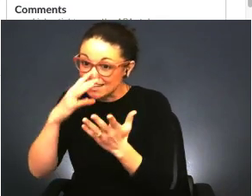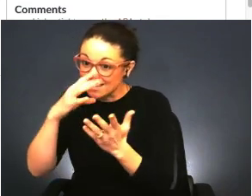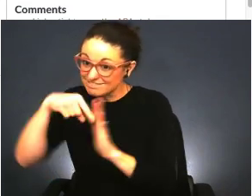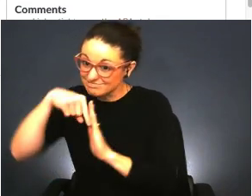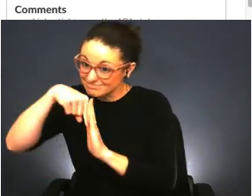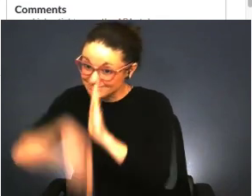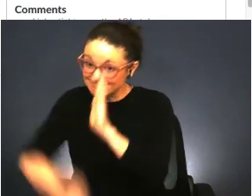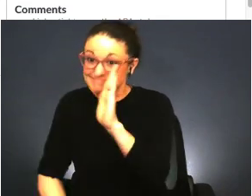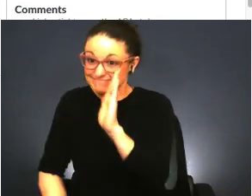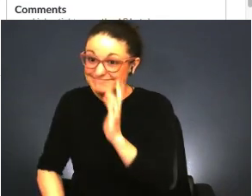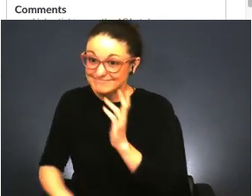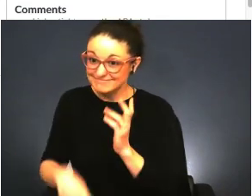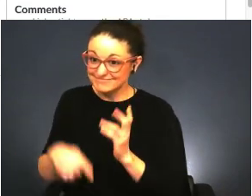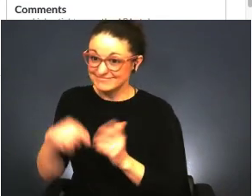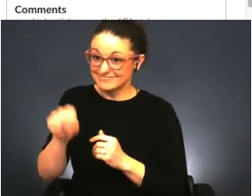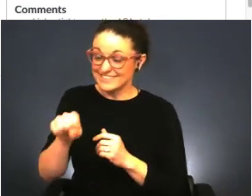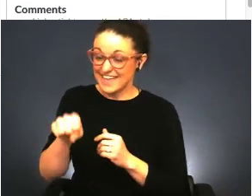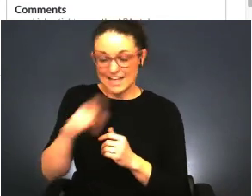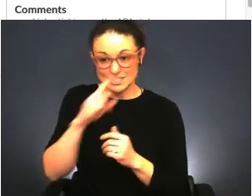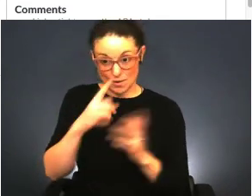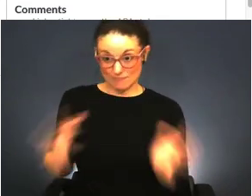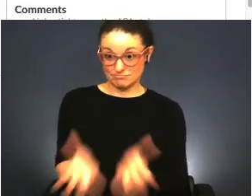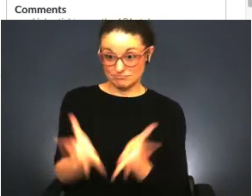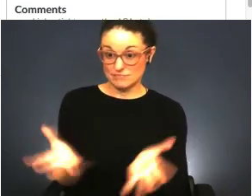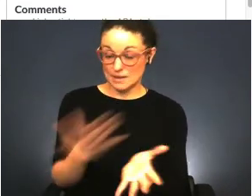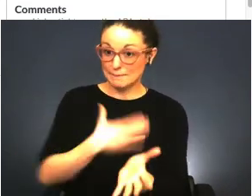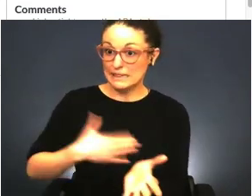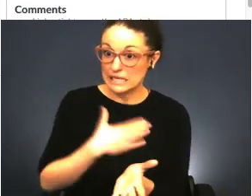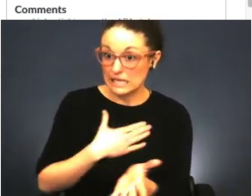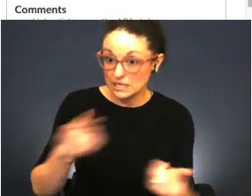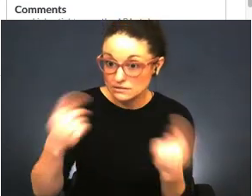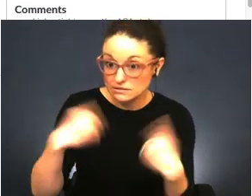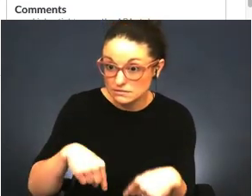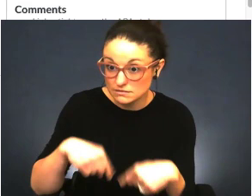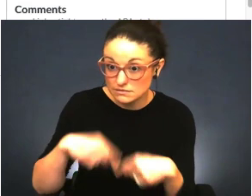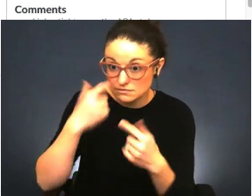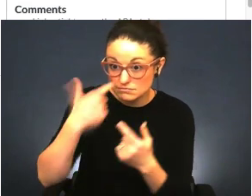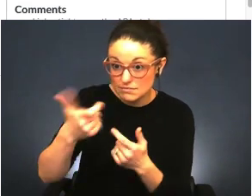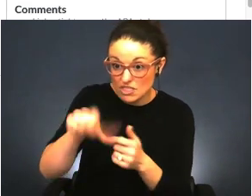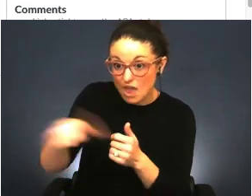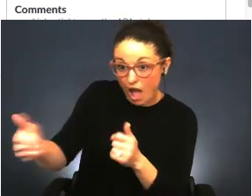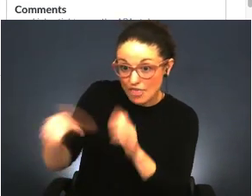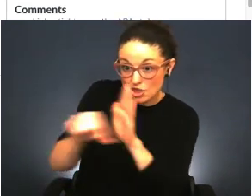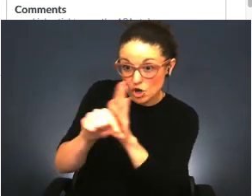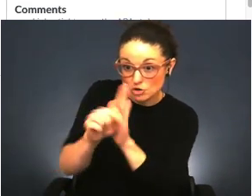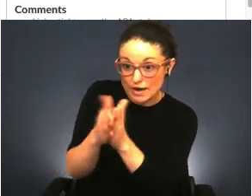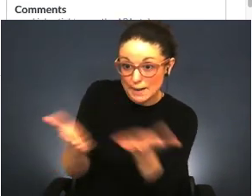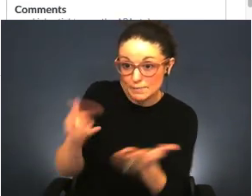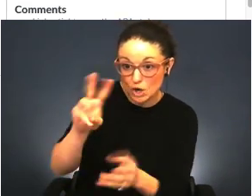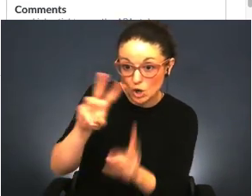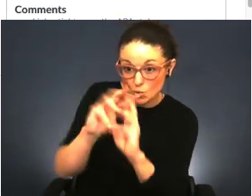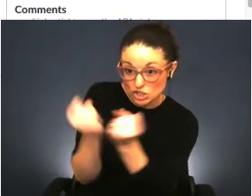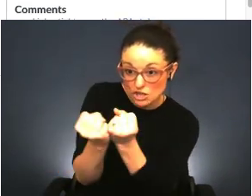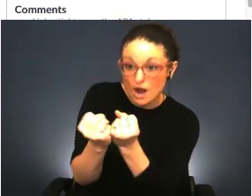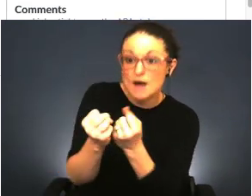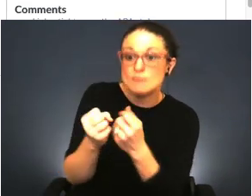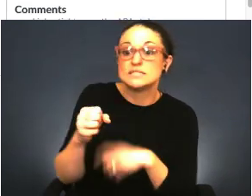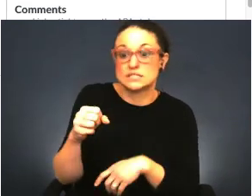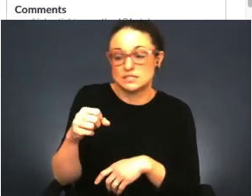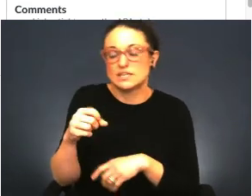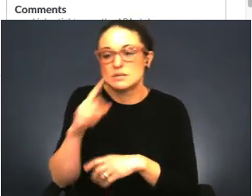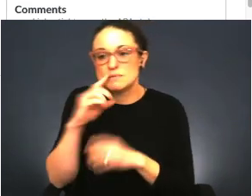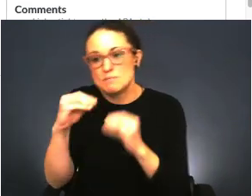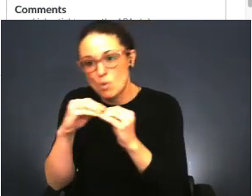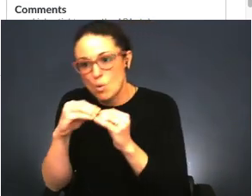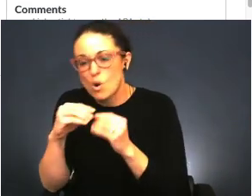I'm really glad you're here. I encourage you to attend our other gradebook workshops, because I'll get more into managing the gradebook. And then the